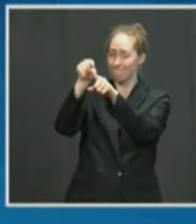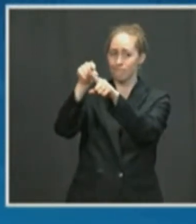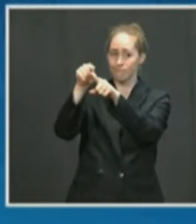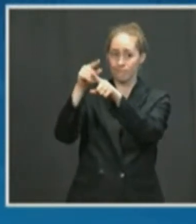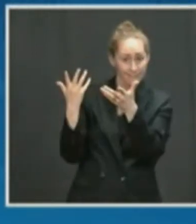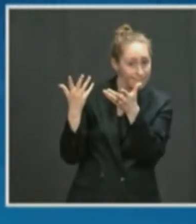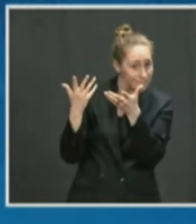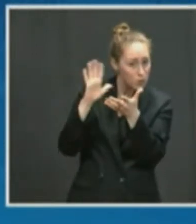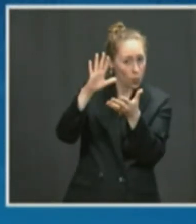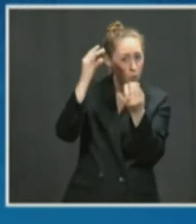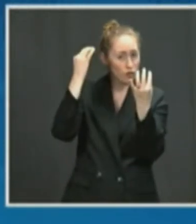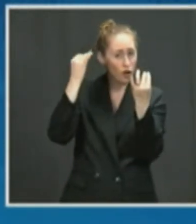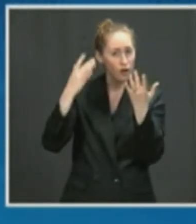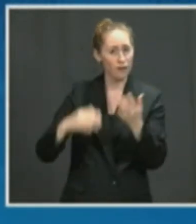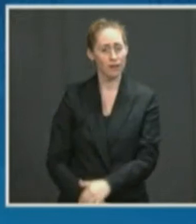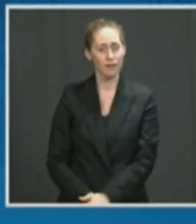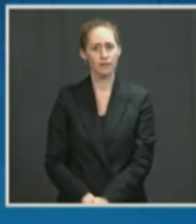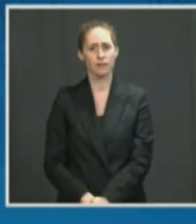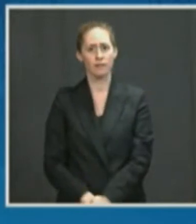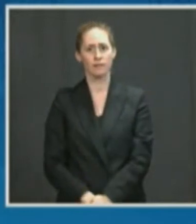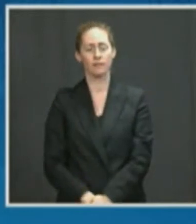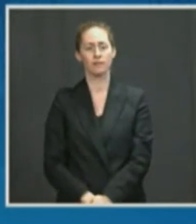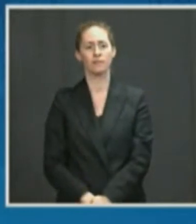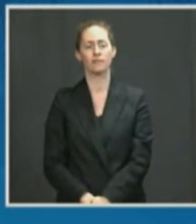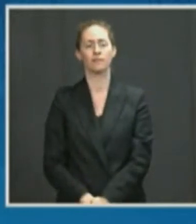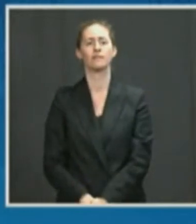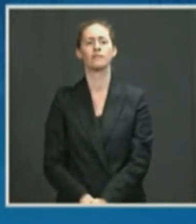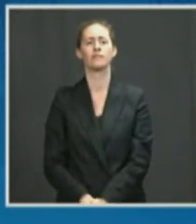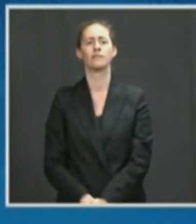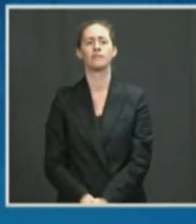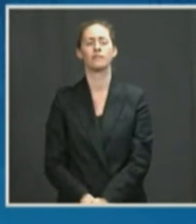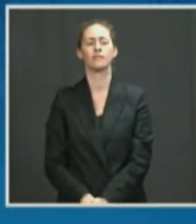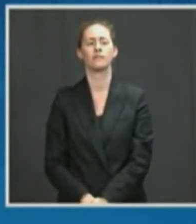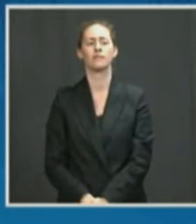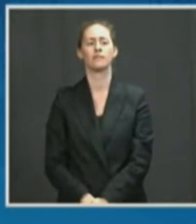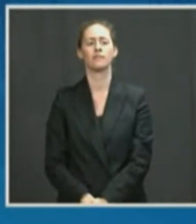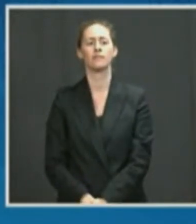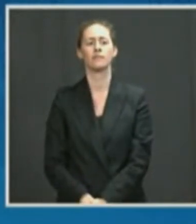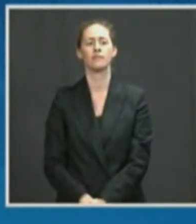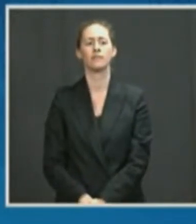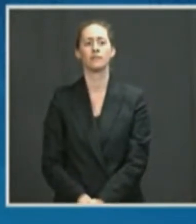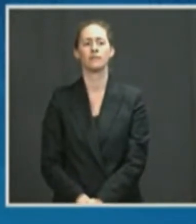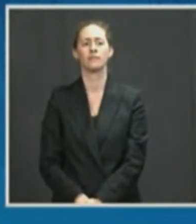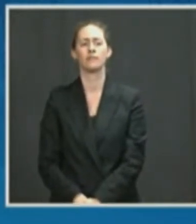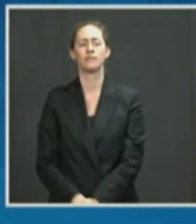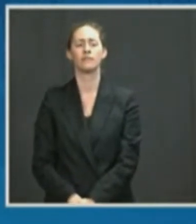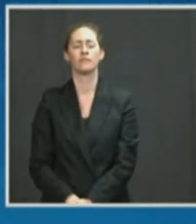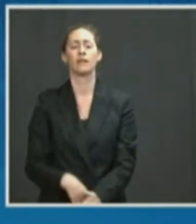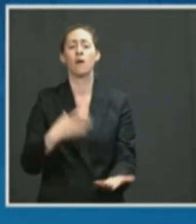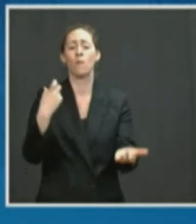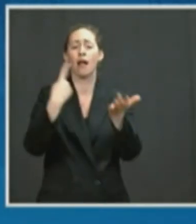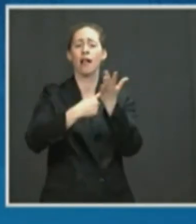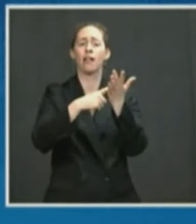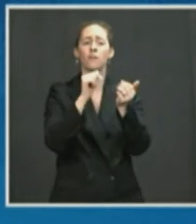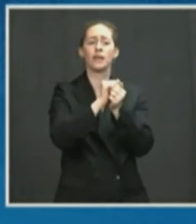So, on the issue of corruption, the conversation that I had with President Giammattei today was